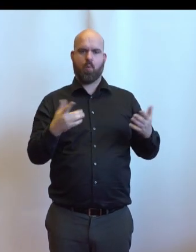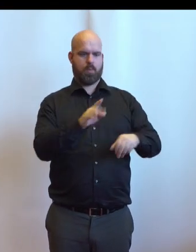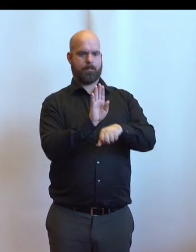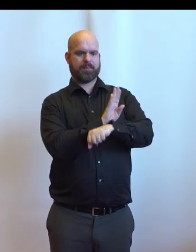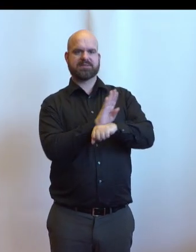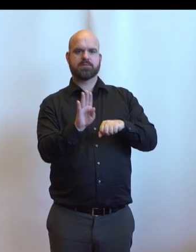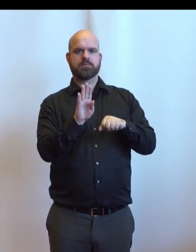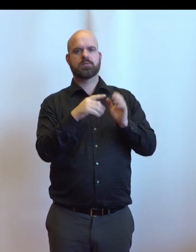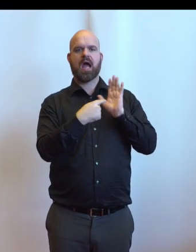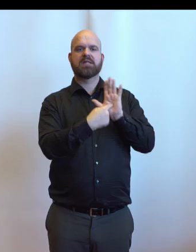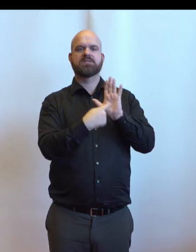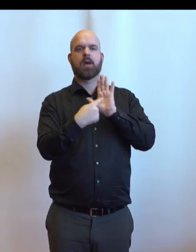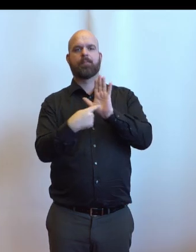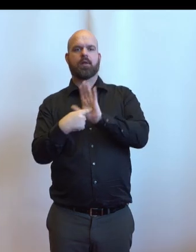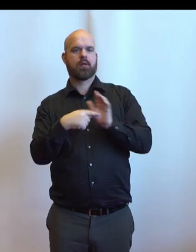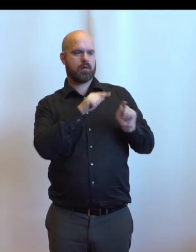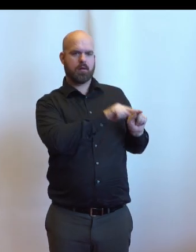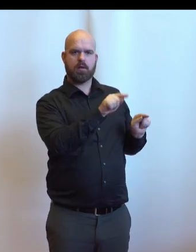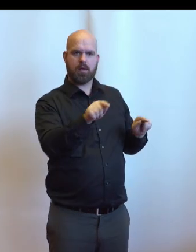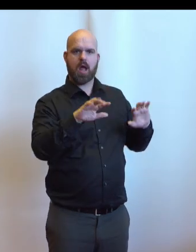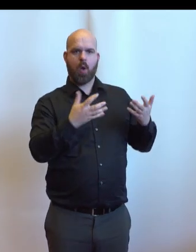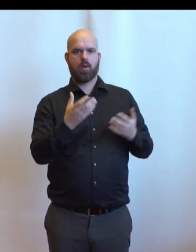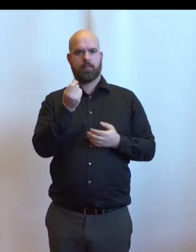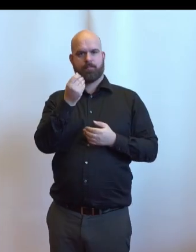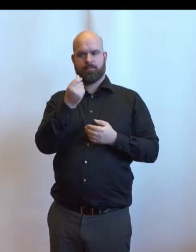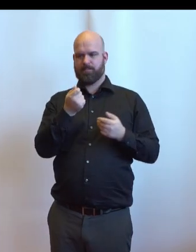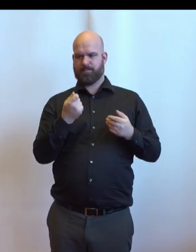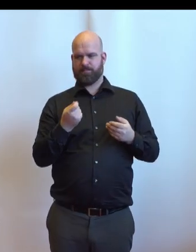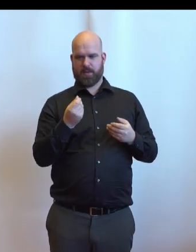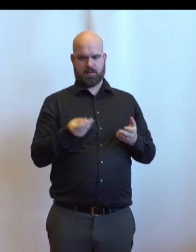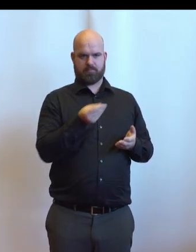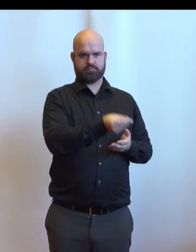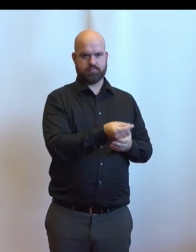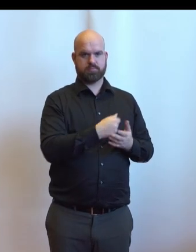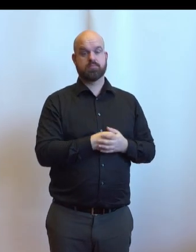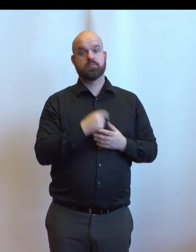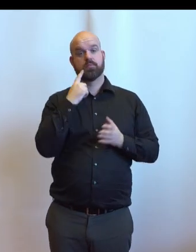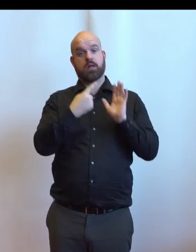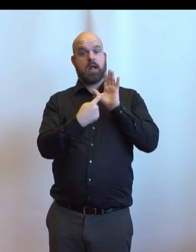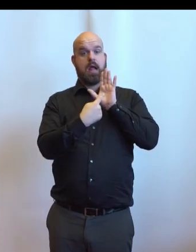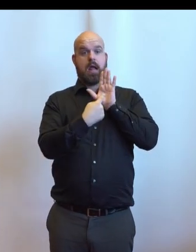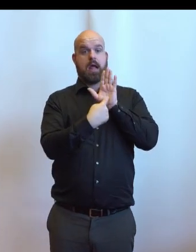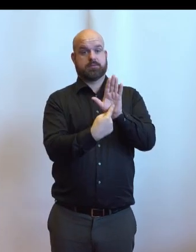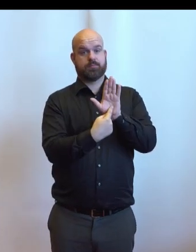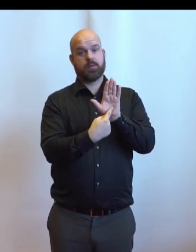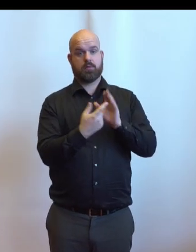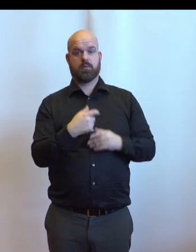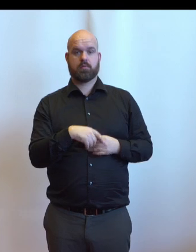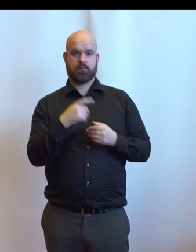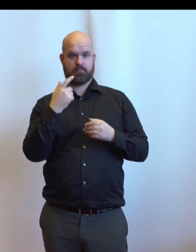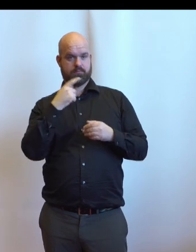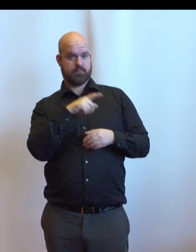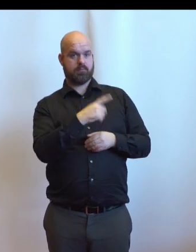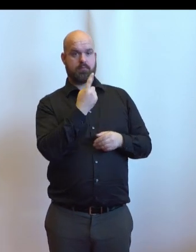a decade. If you want to take an analyst-based study to your management, because it's quite obvious